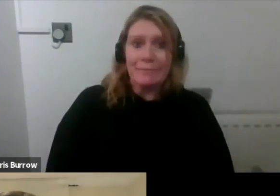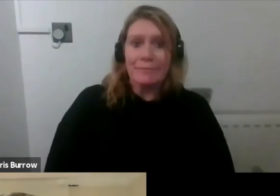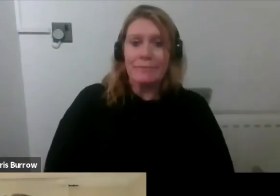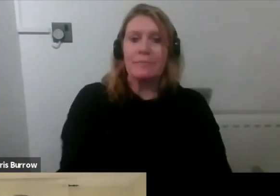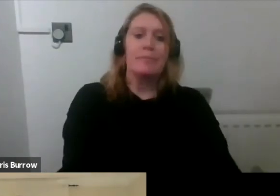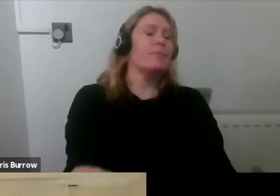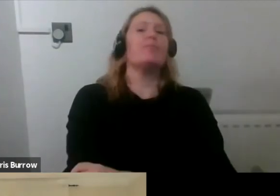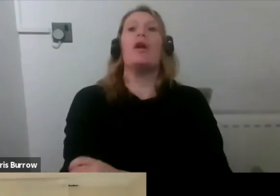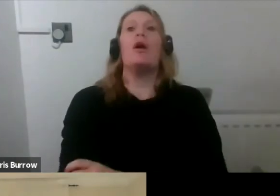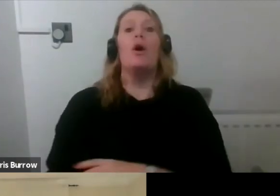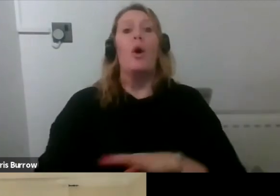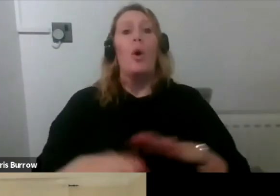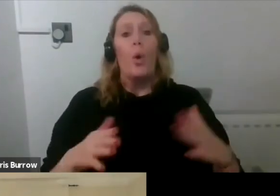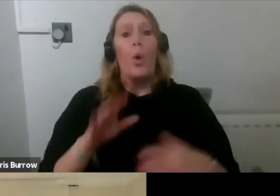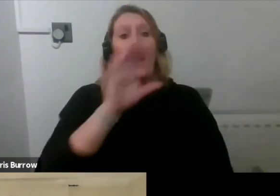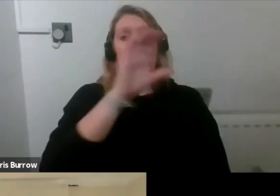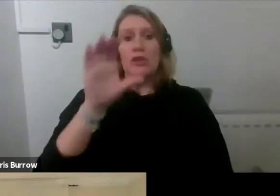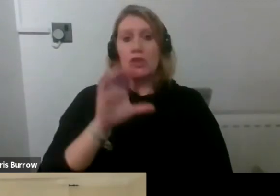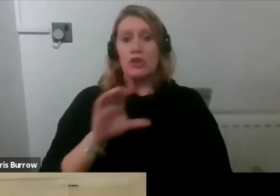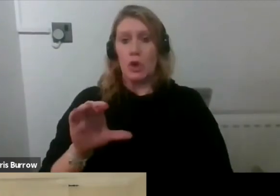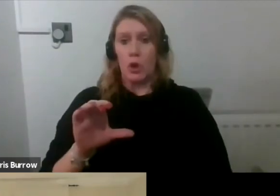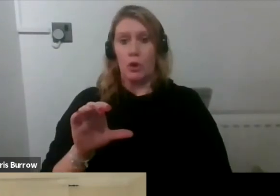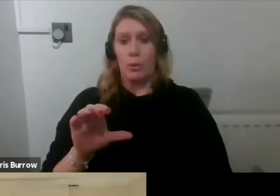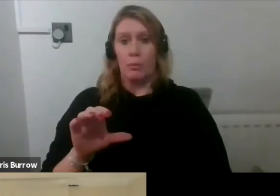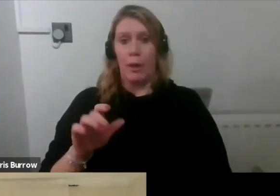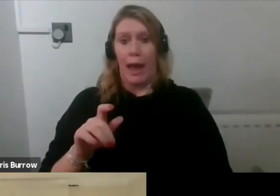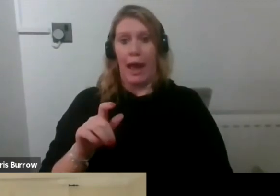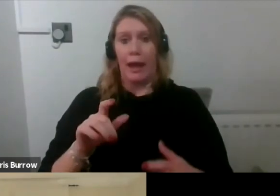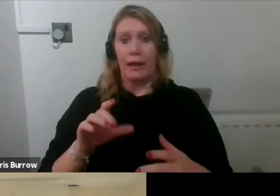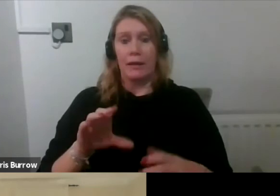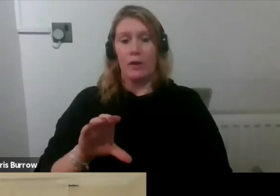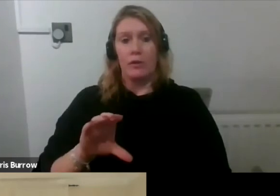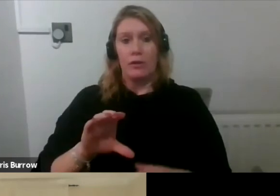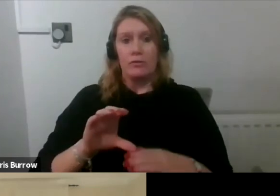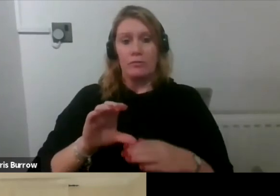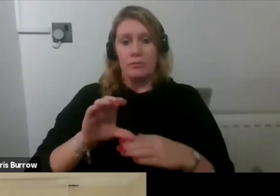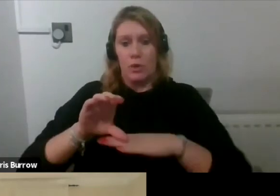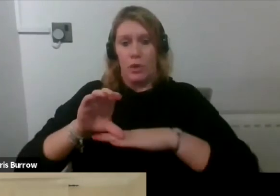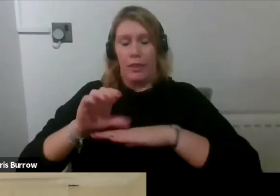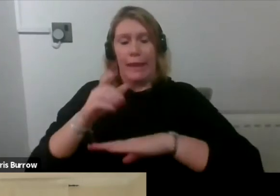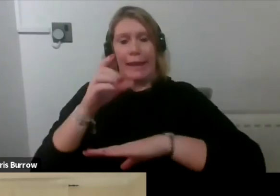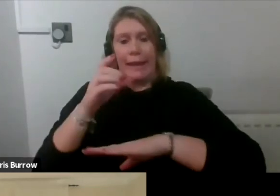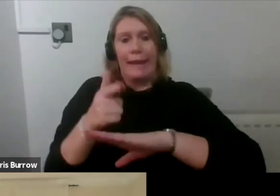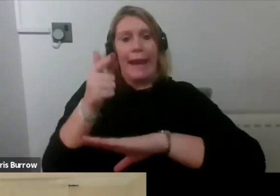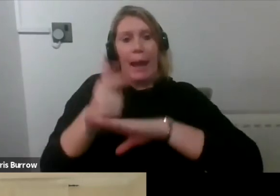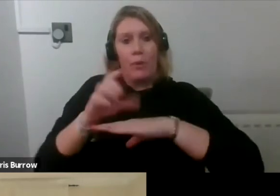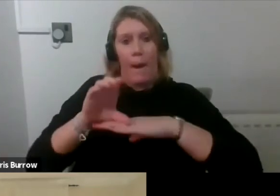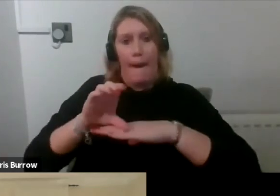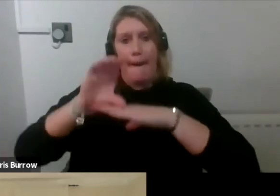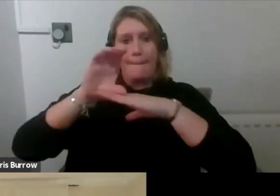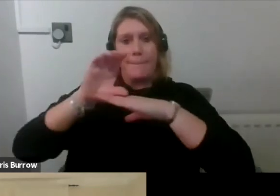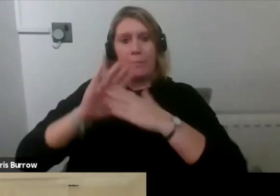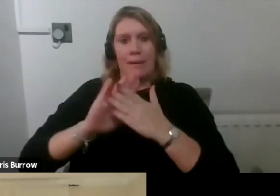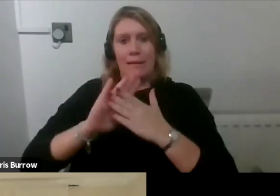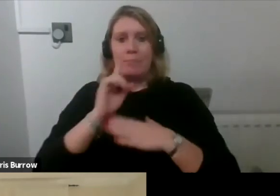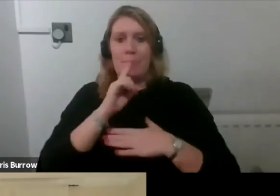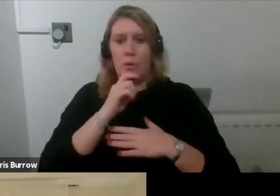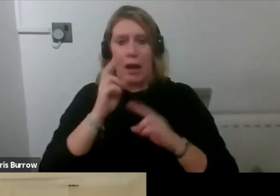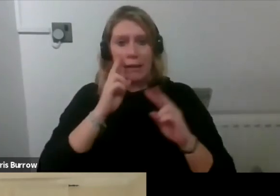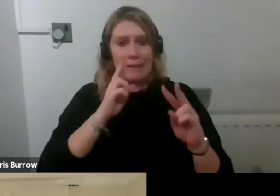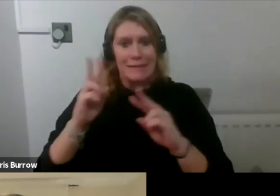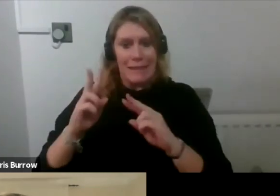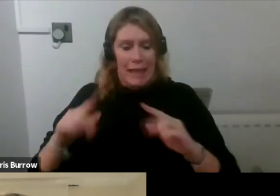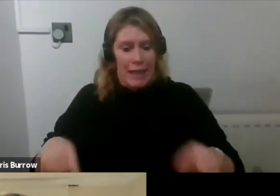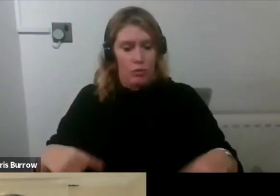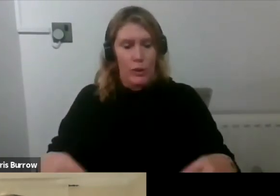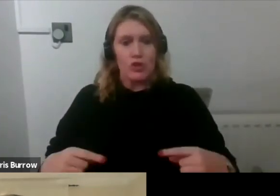a Zoom and I adjust my camera so nobody can see the wheelchair, oh my goodness, I haven't been spoken to with respect like that